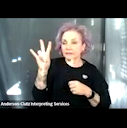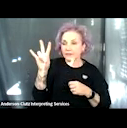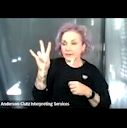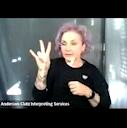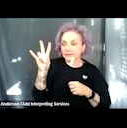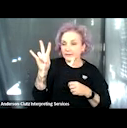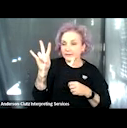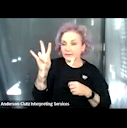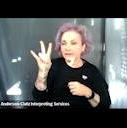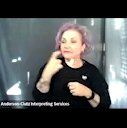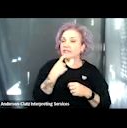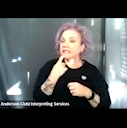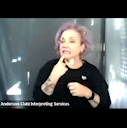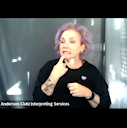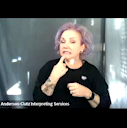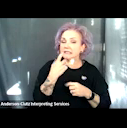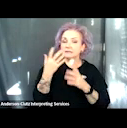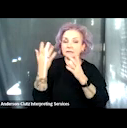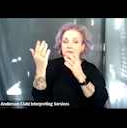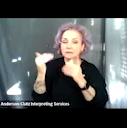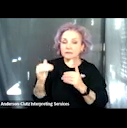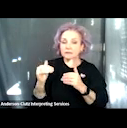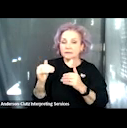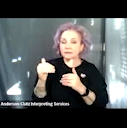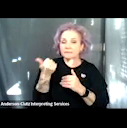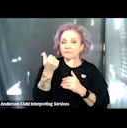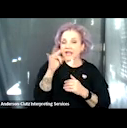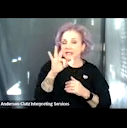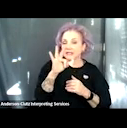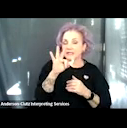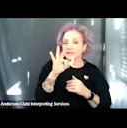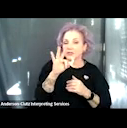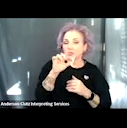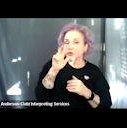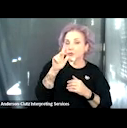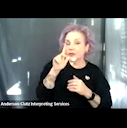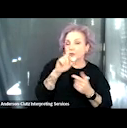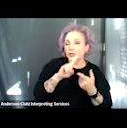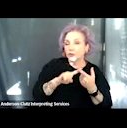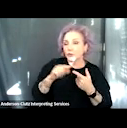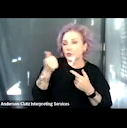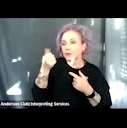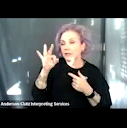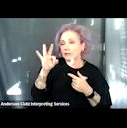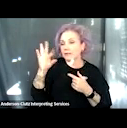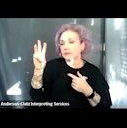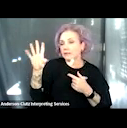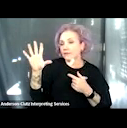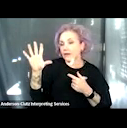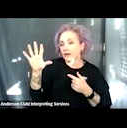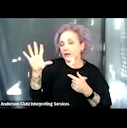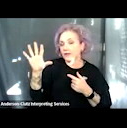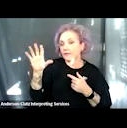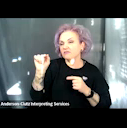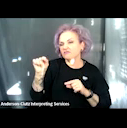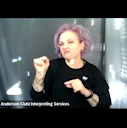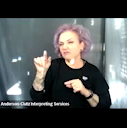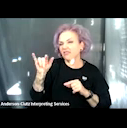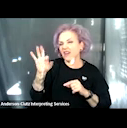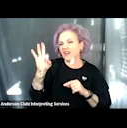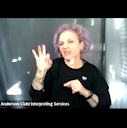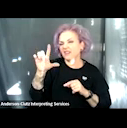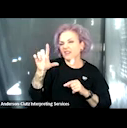the second study actually spans 1957, and that's because there was an influenza epidemic. In some cases, it's referred